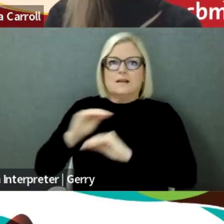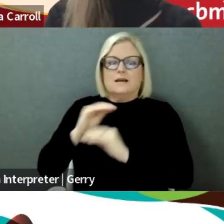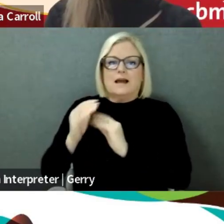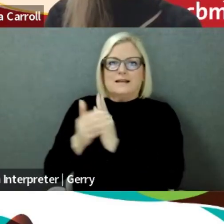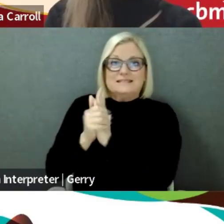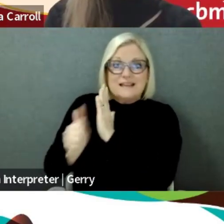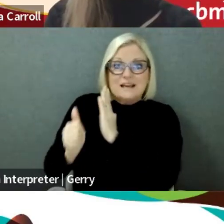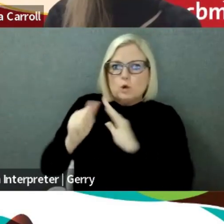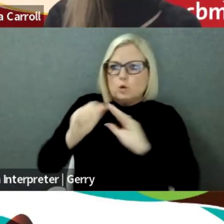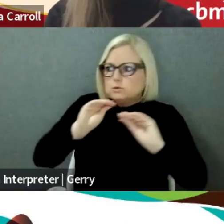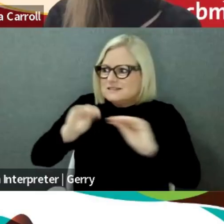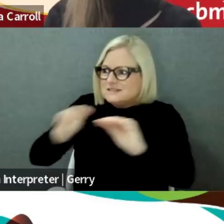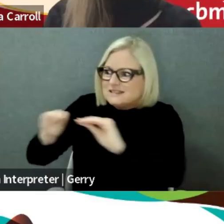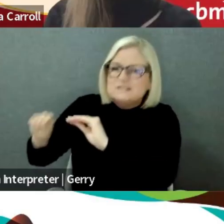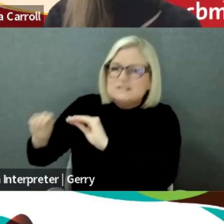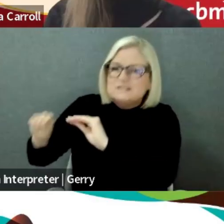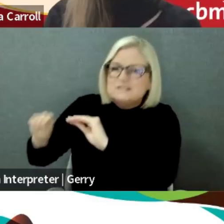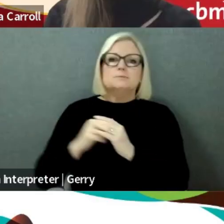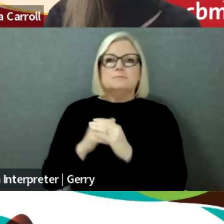lives.